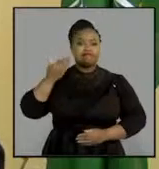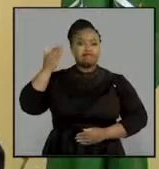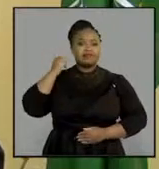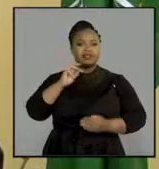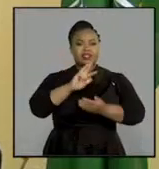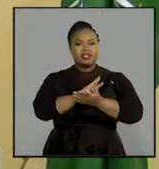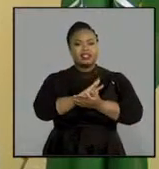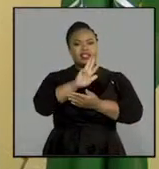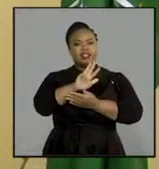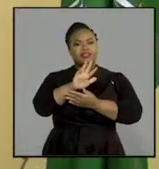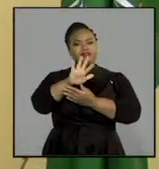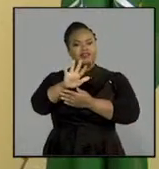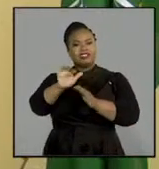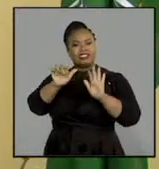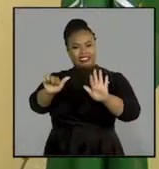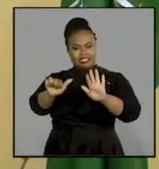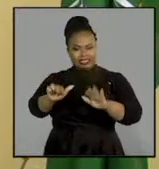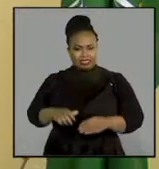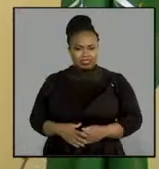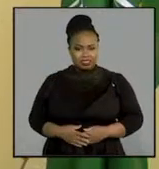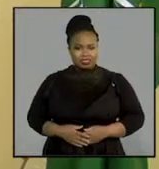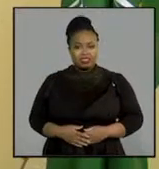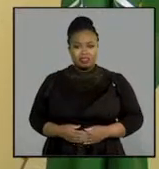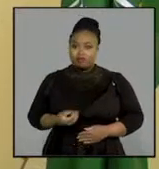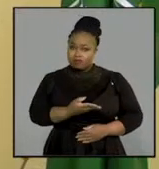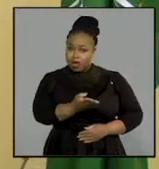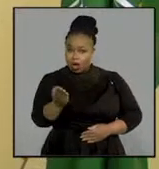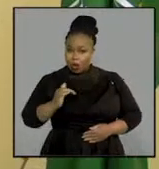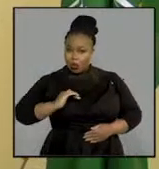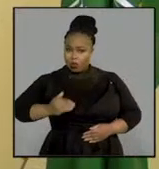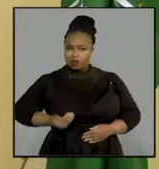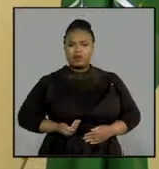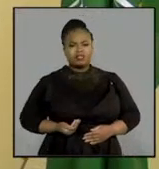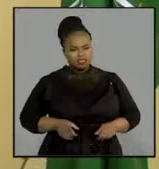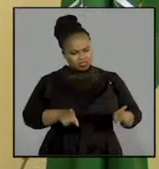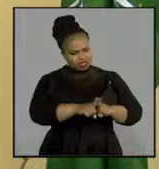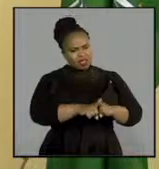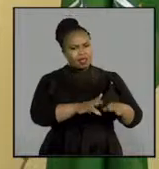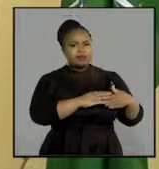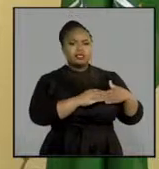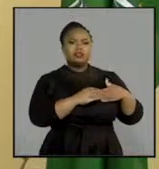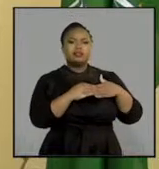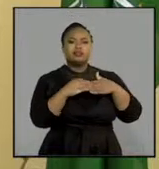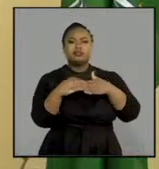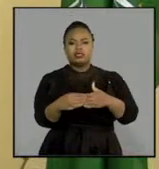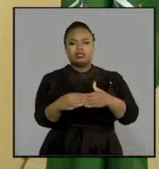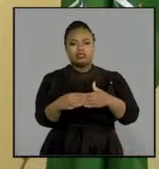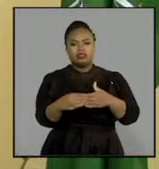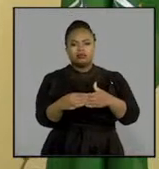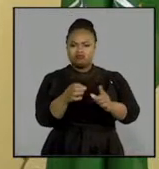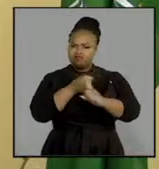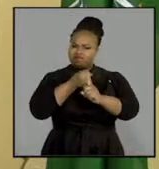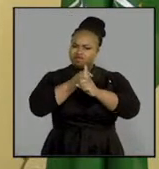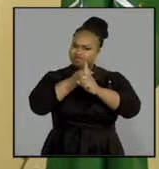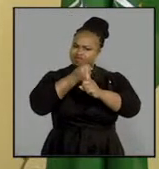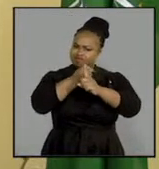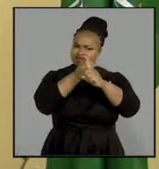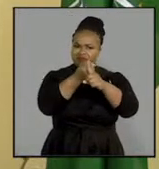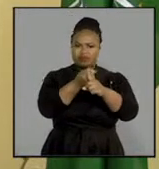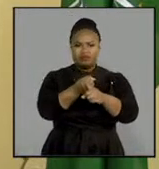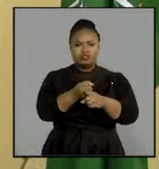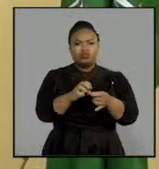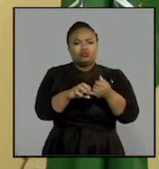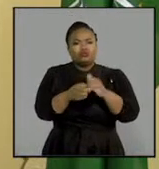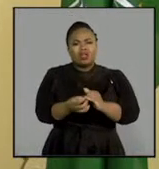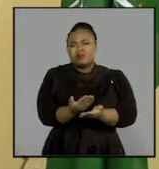1956, the present generation of women must lead the struggle for